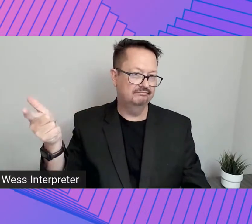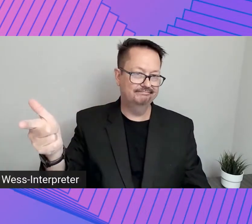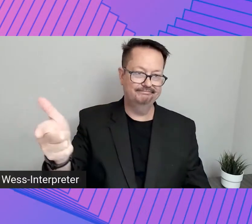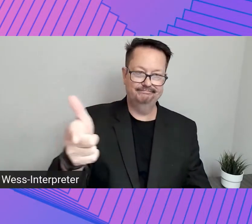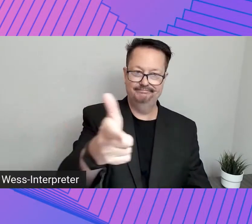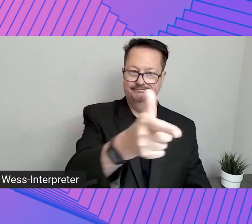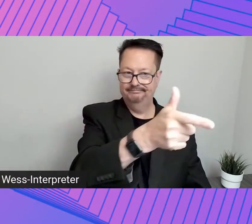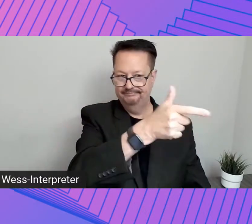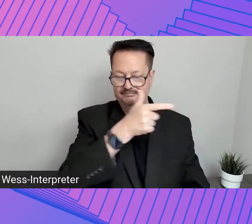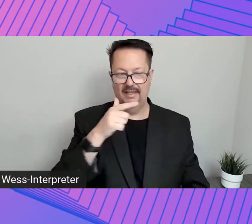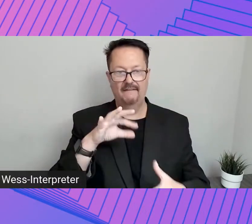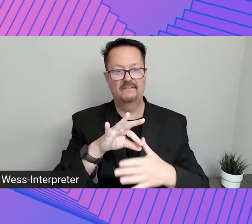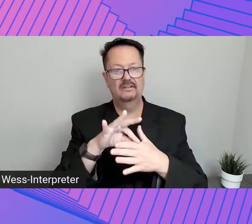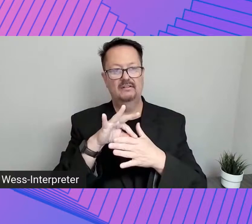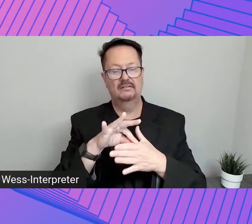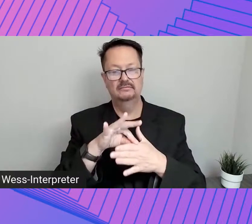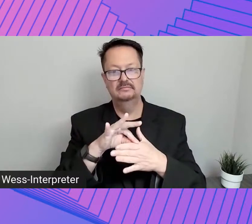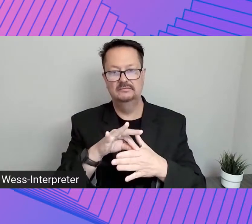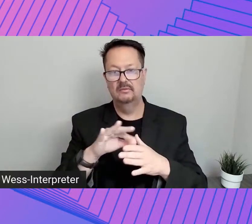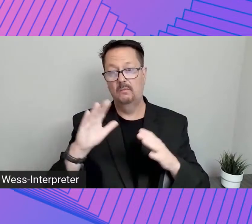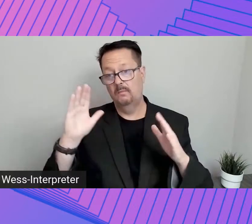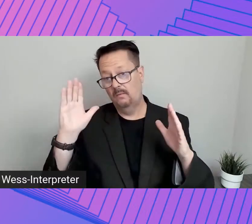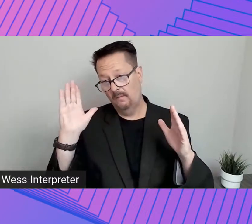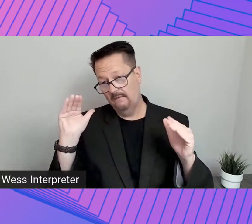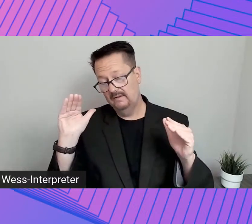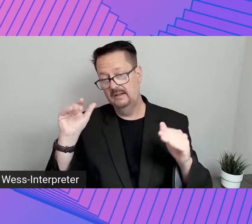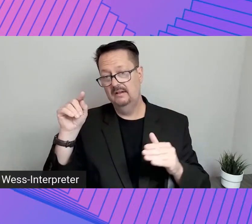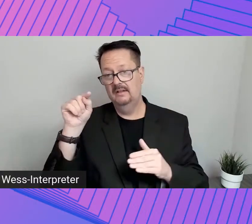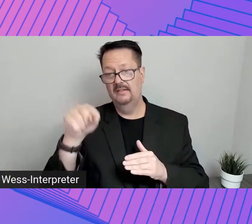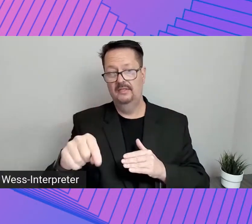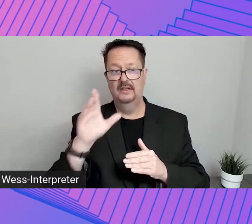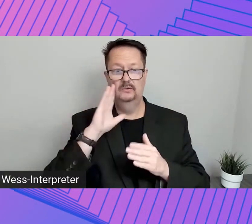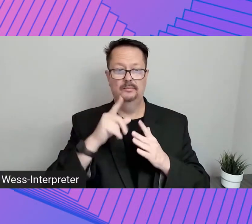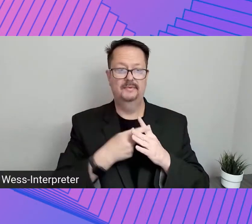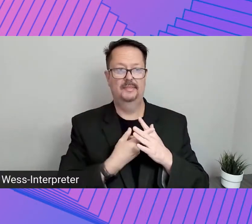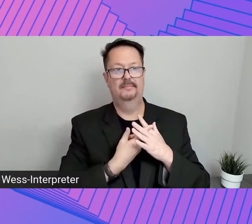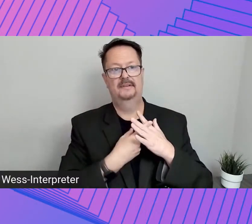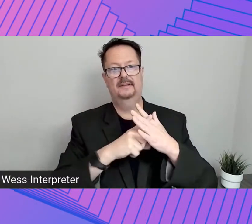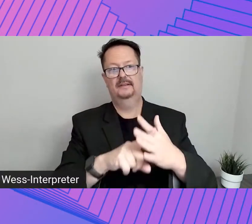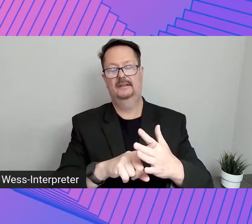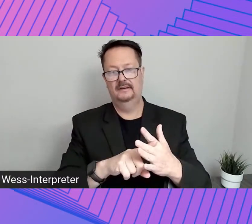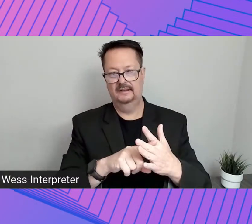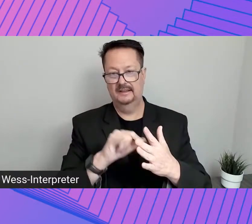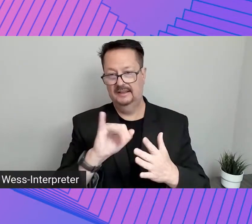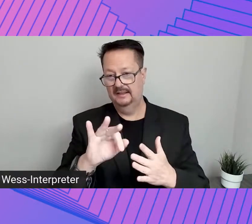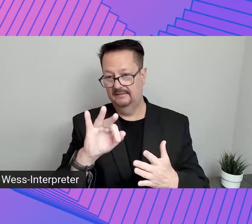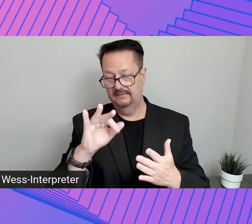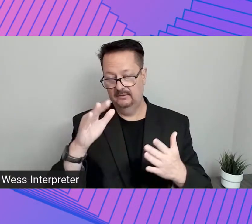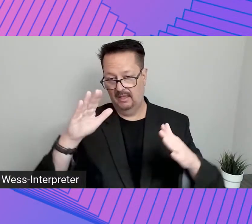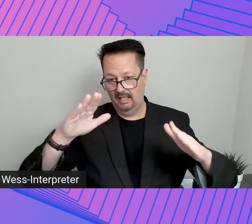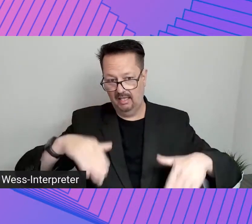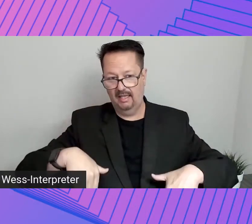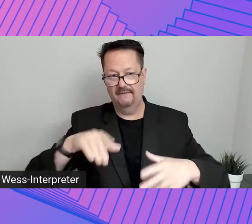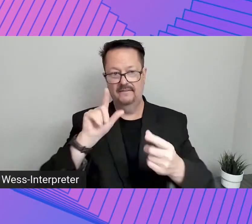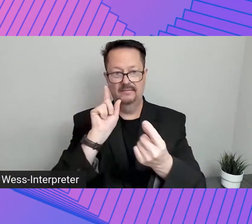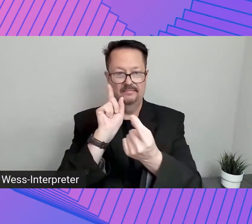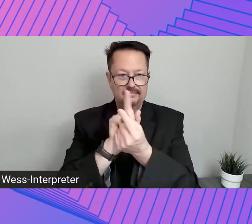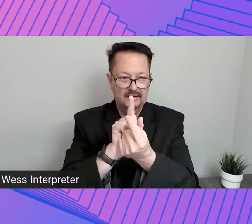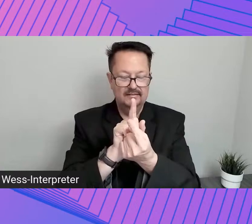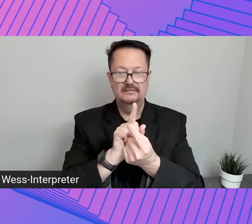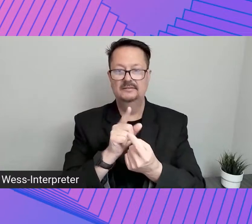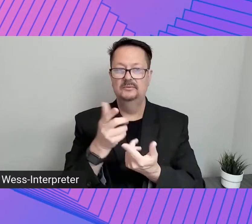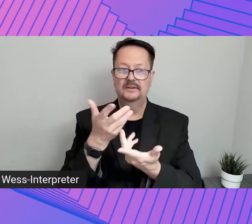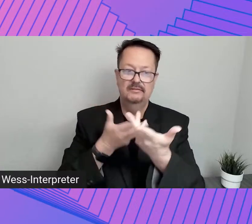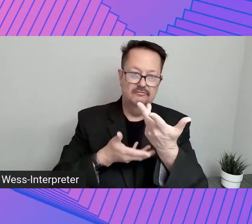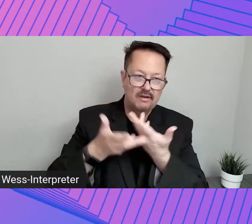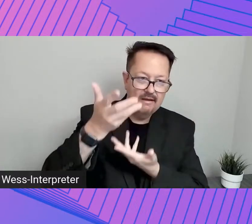they're presenting, and hopefully this will be the beginning for those of you who don't know them yet of the ability to interact with